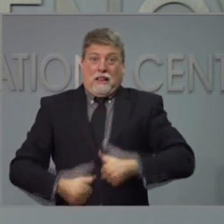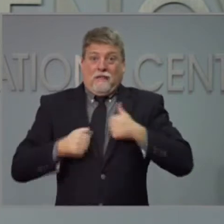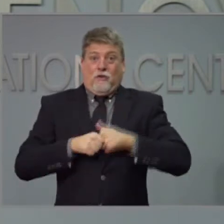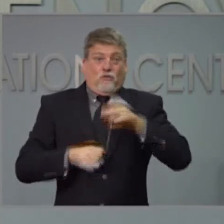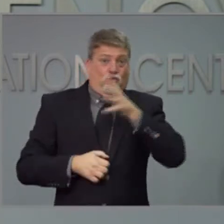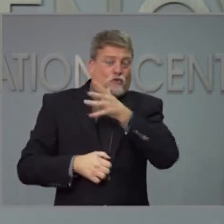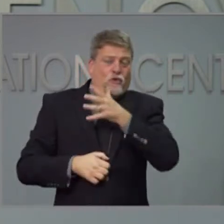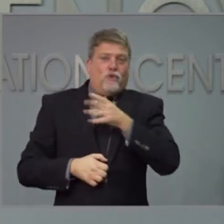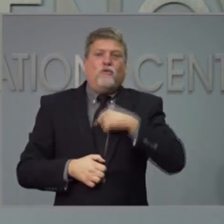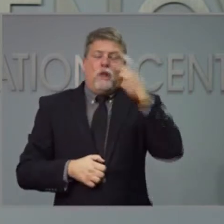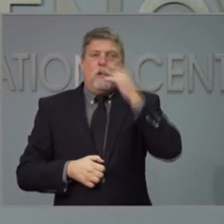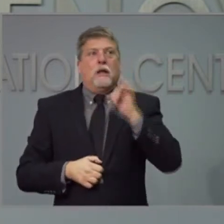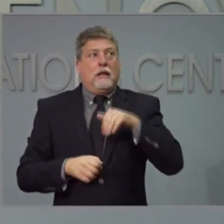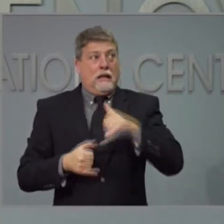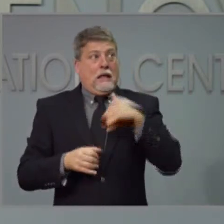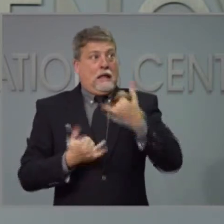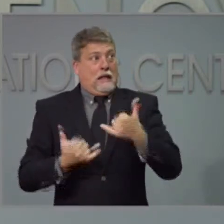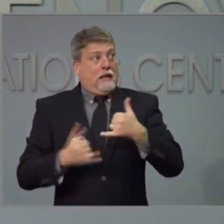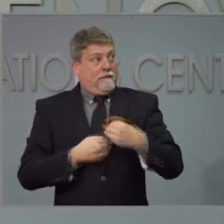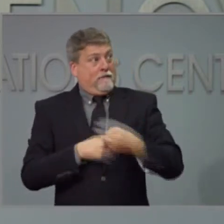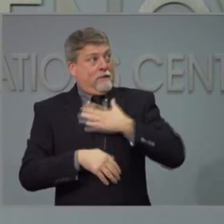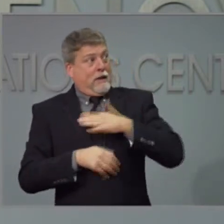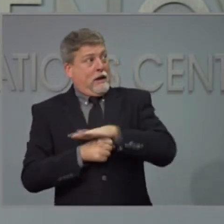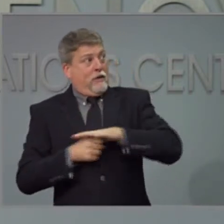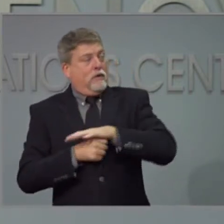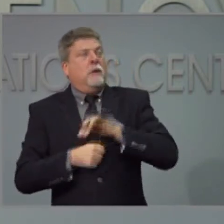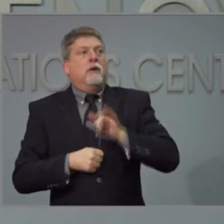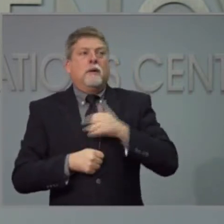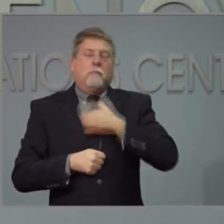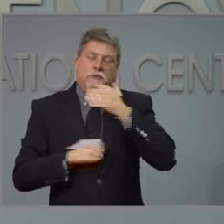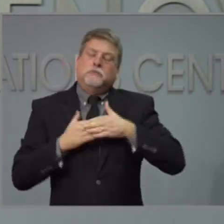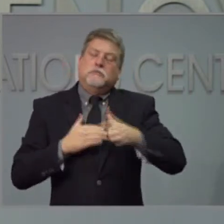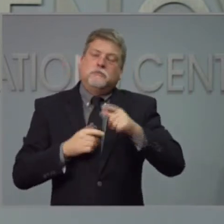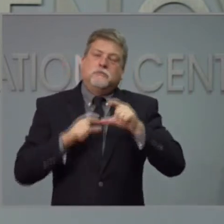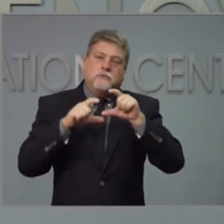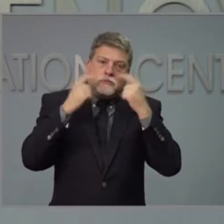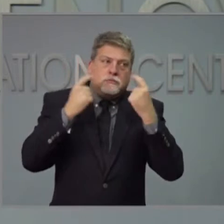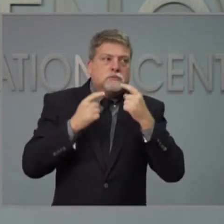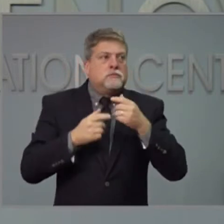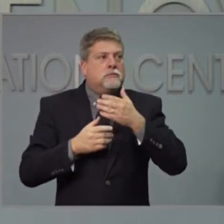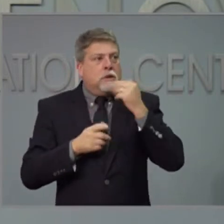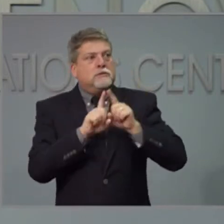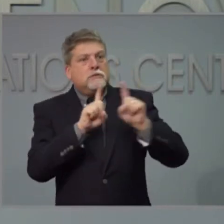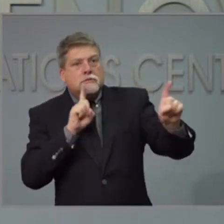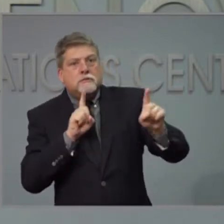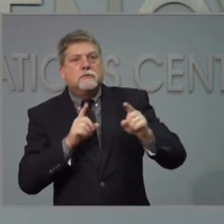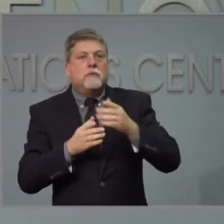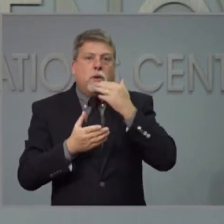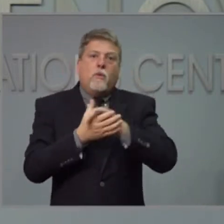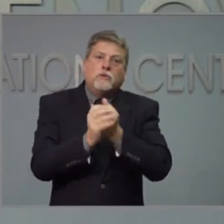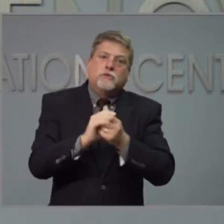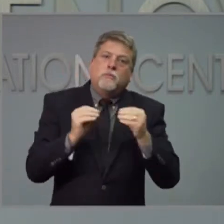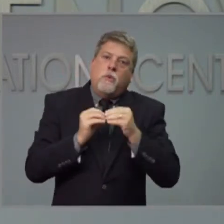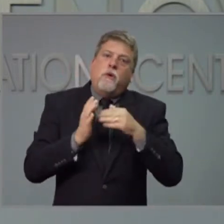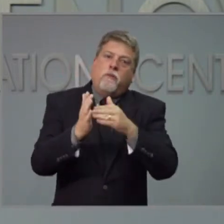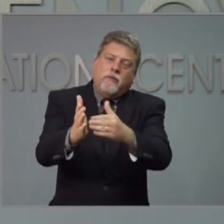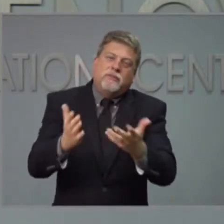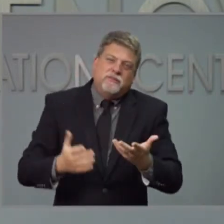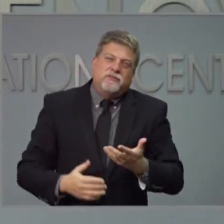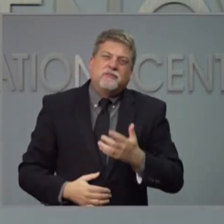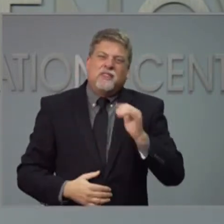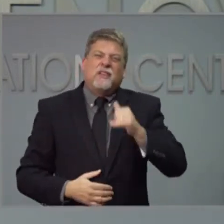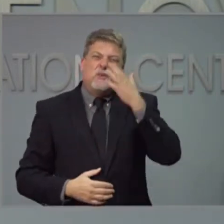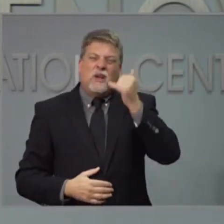covering, waiting 6 feet apart, washing your hands. So we just want everyone to be particularly vigilant in our rural areas, as we know